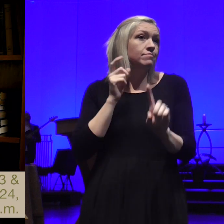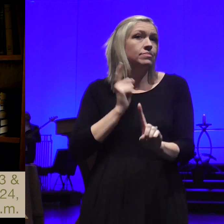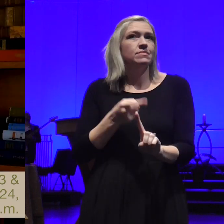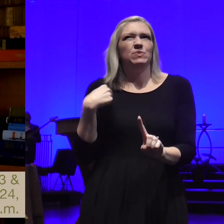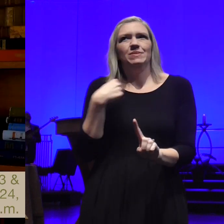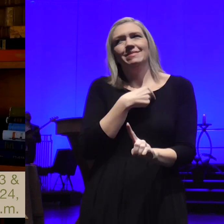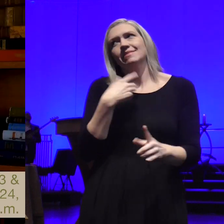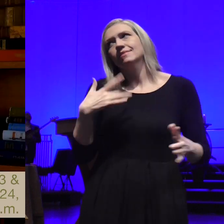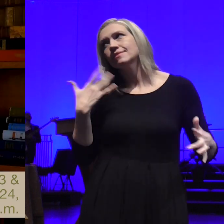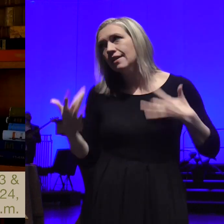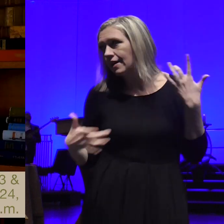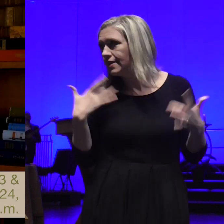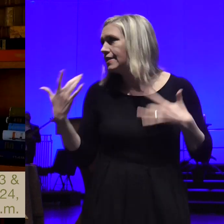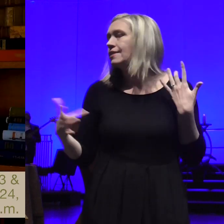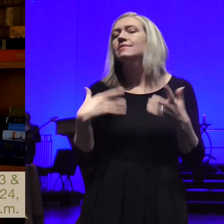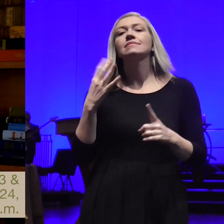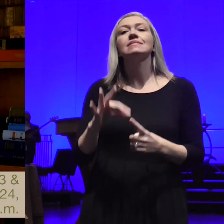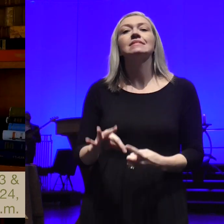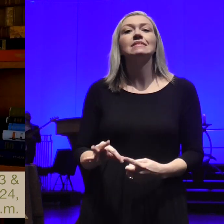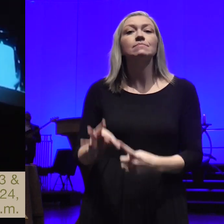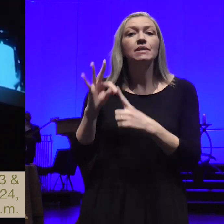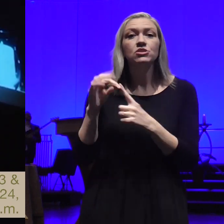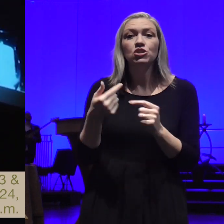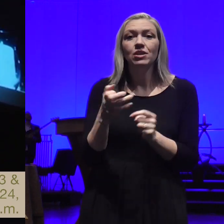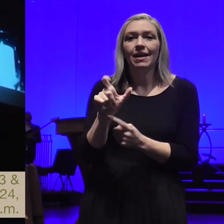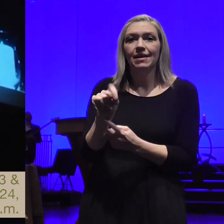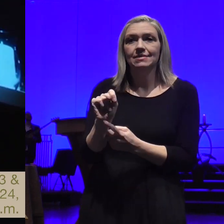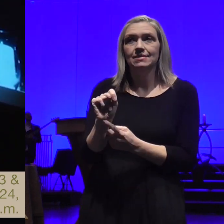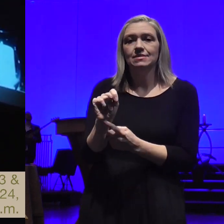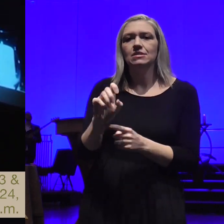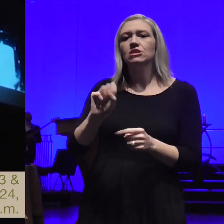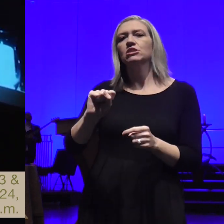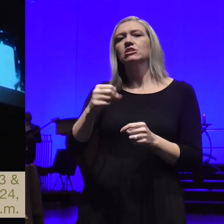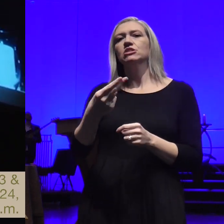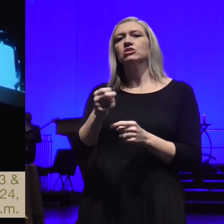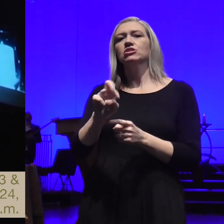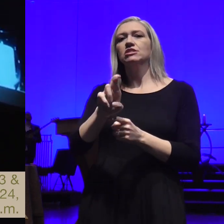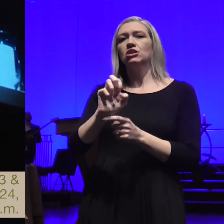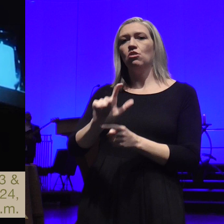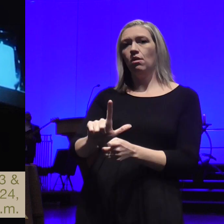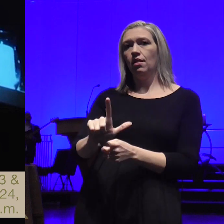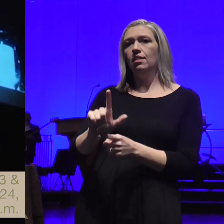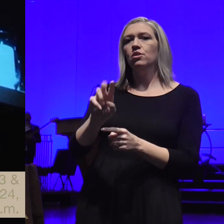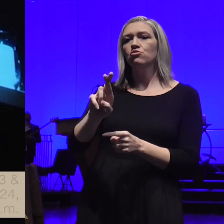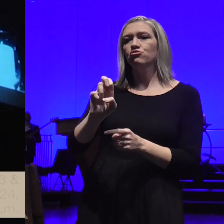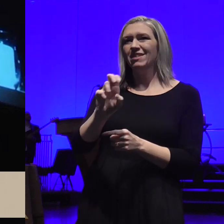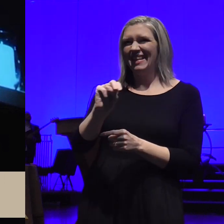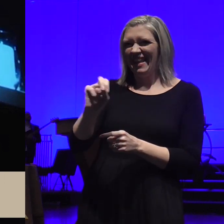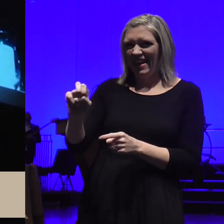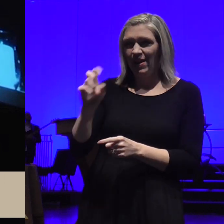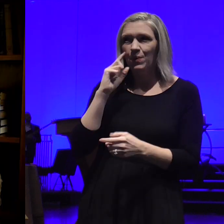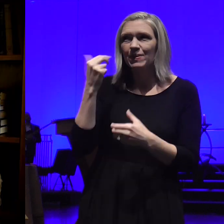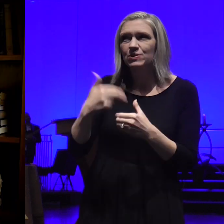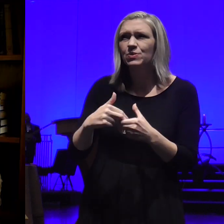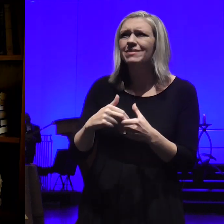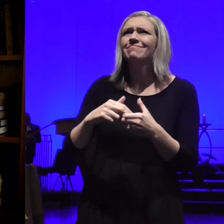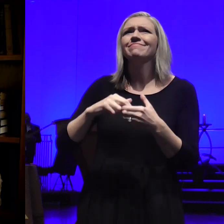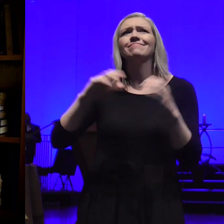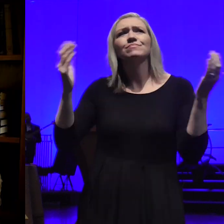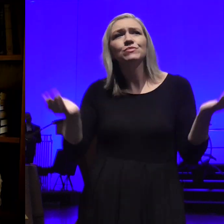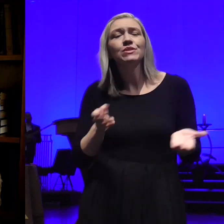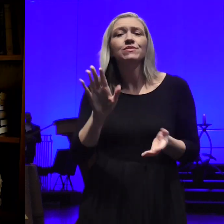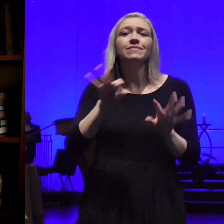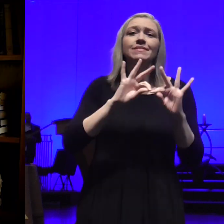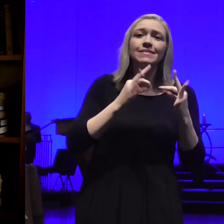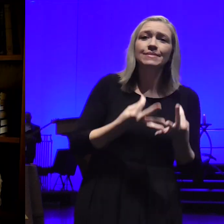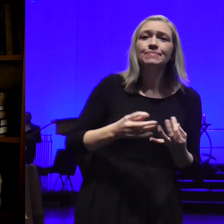excited to have a special guest. Cheryl Renee will be joining us for Christmas this year. Bring your friends and